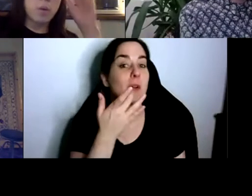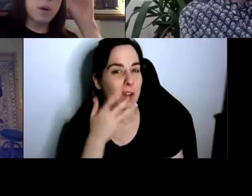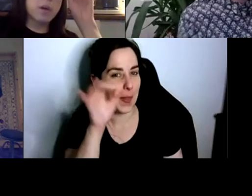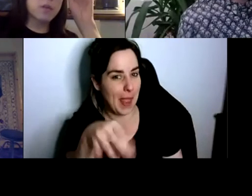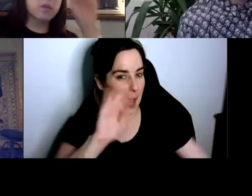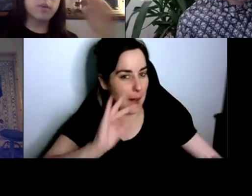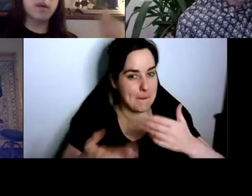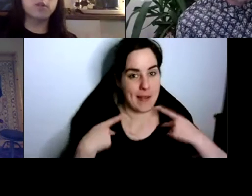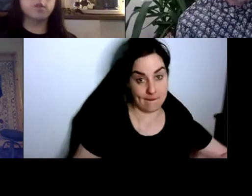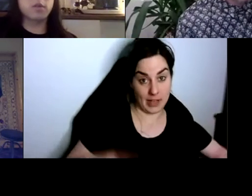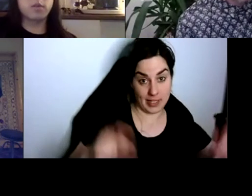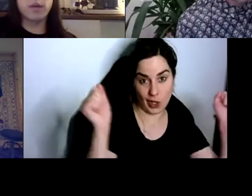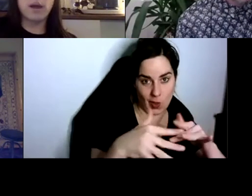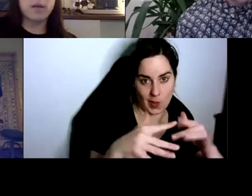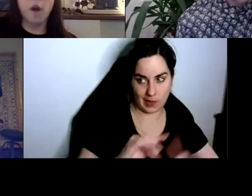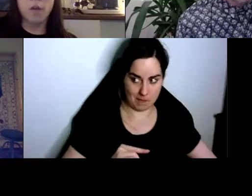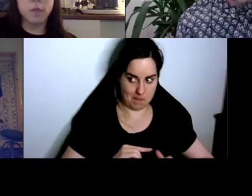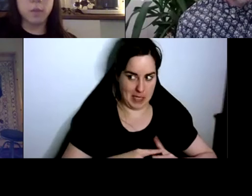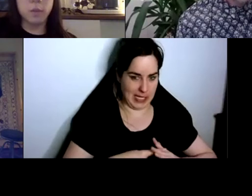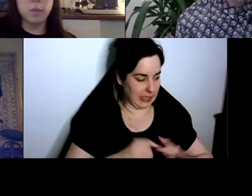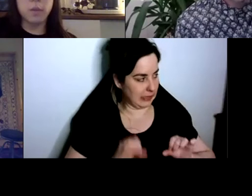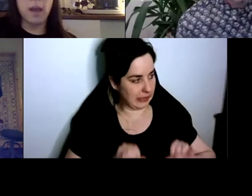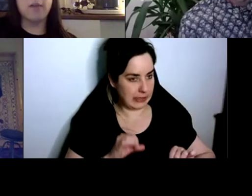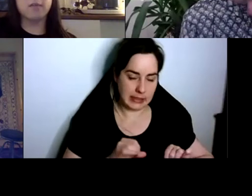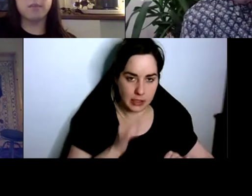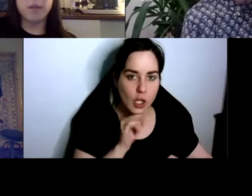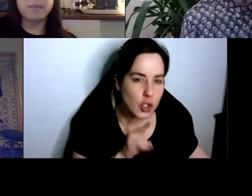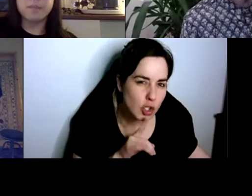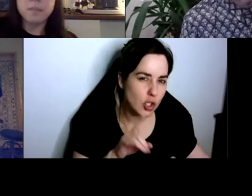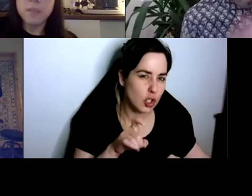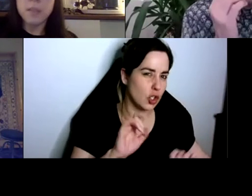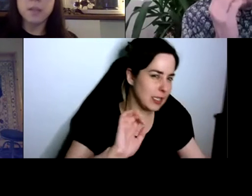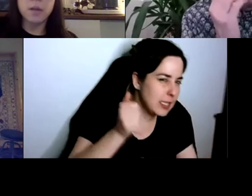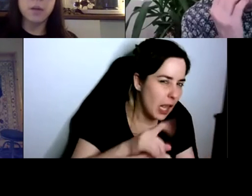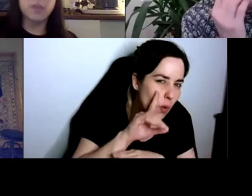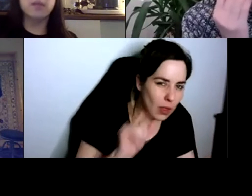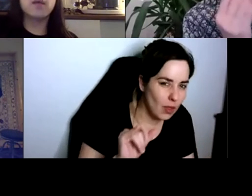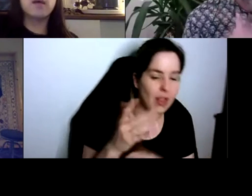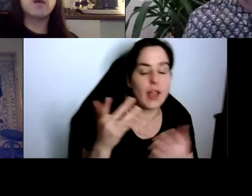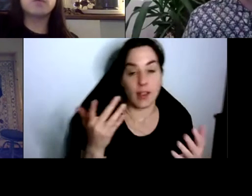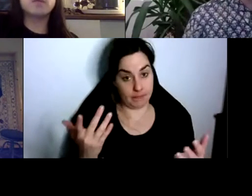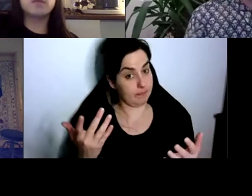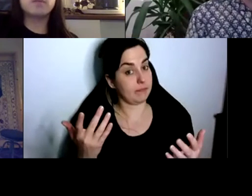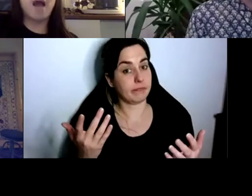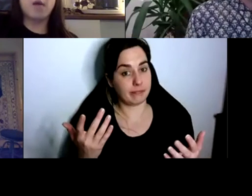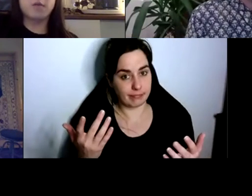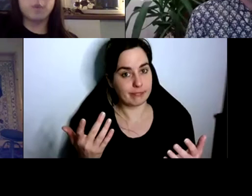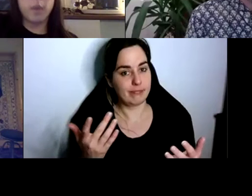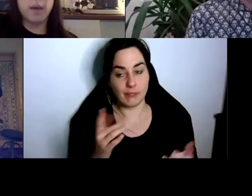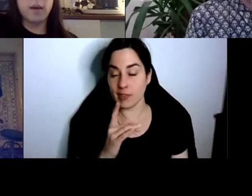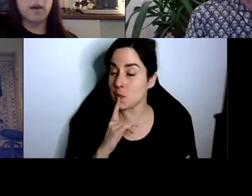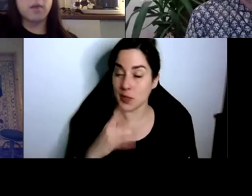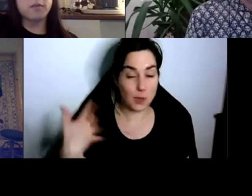more and more at first we were unsure of what kind of offering we'd have. But, you know, it was a really